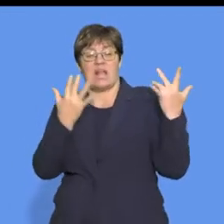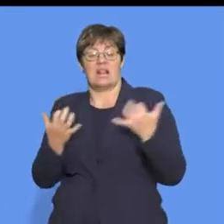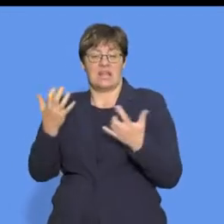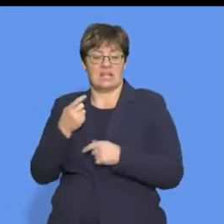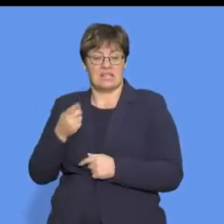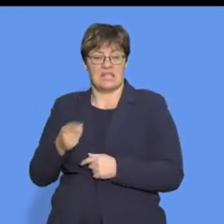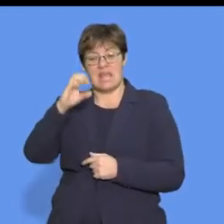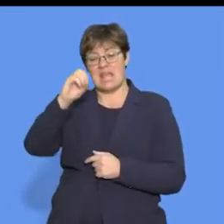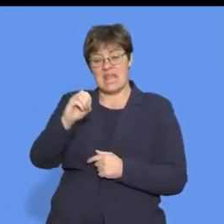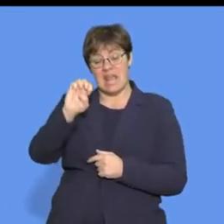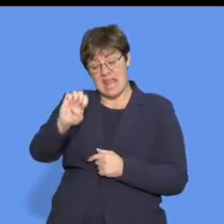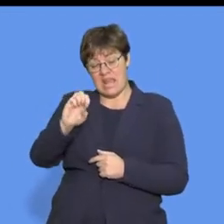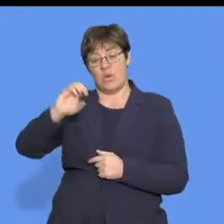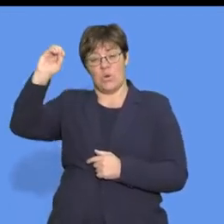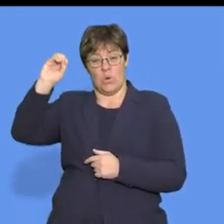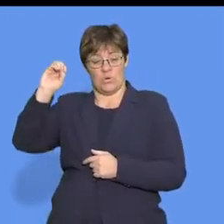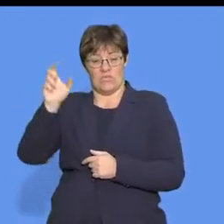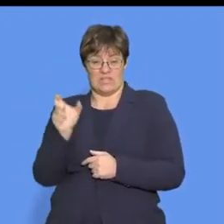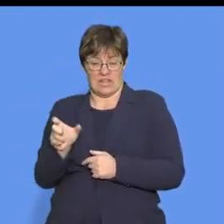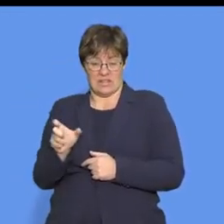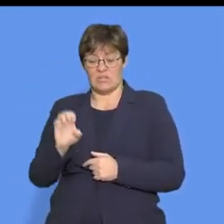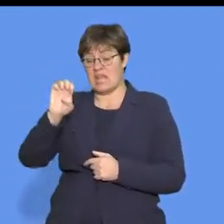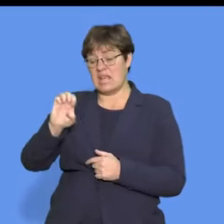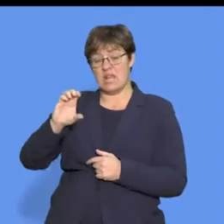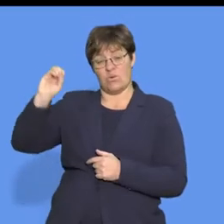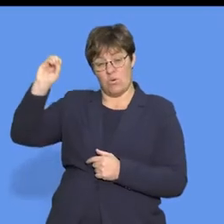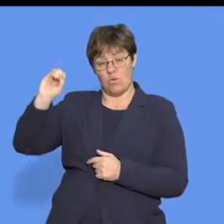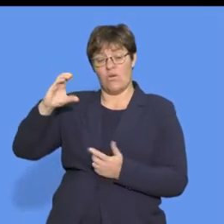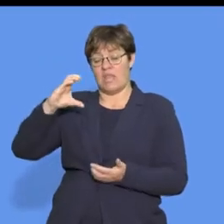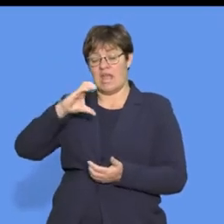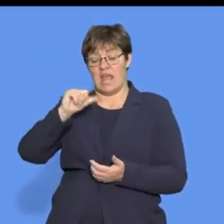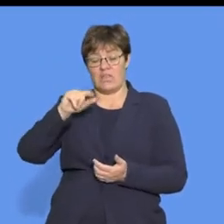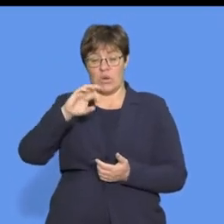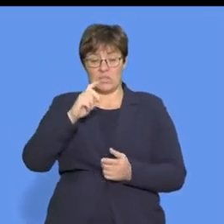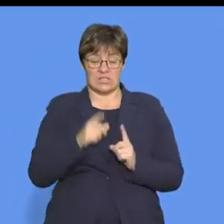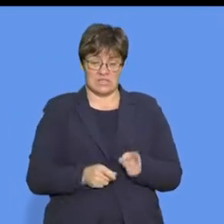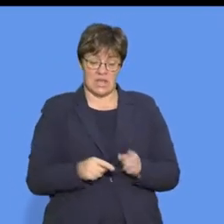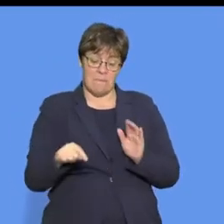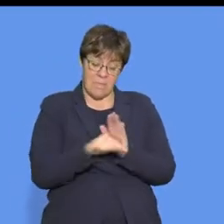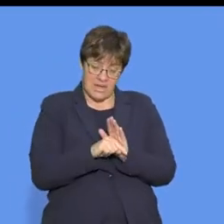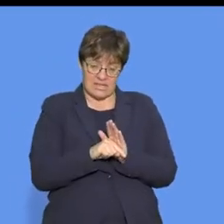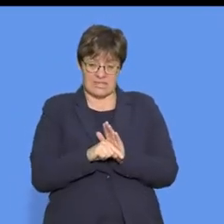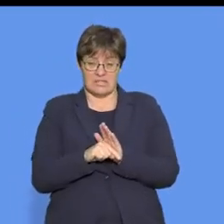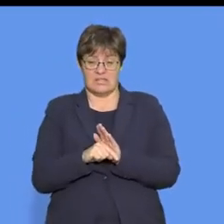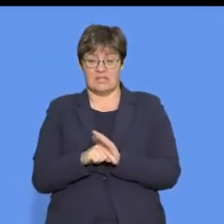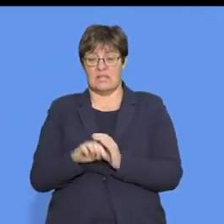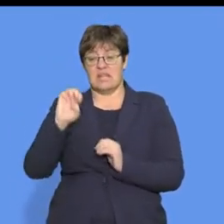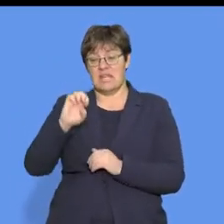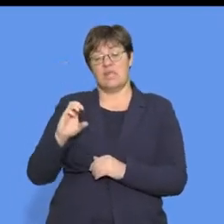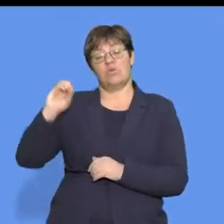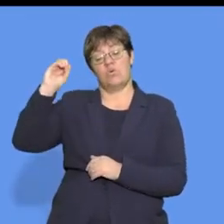we can calculate the E0 of the cell, where we say E0 of the cathode